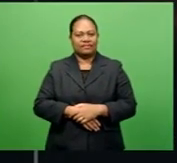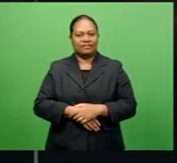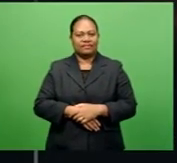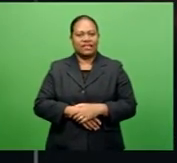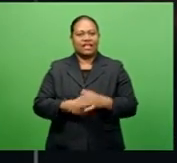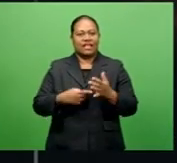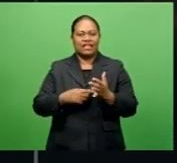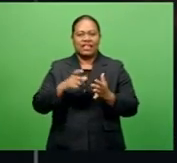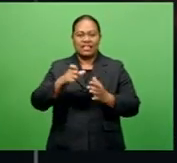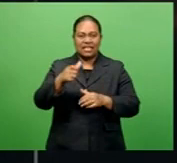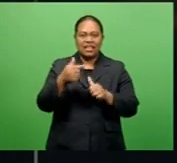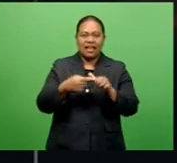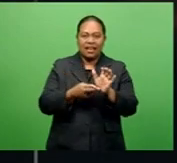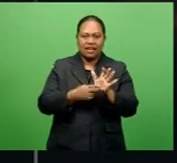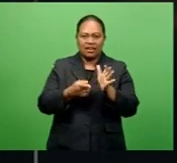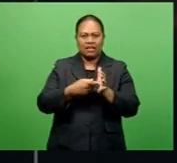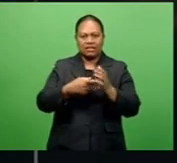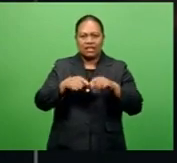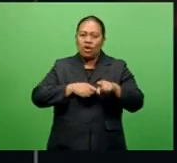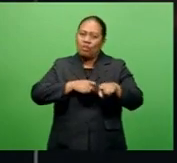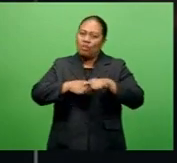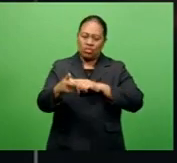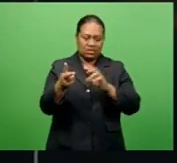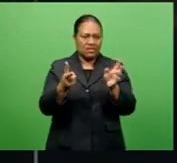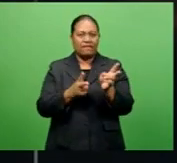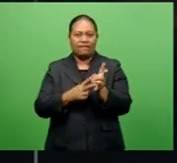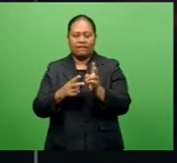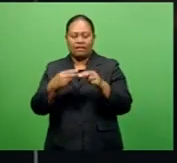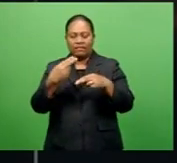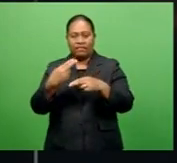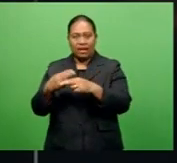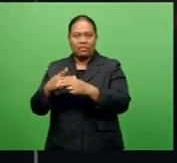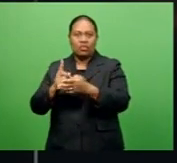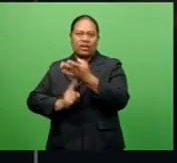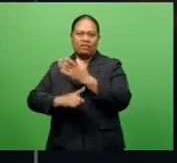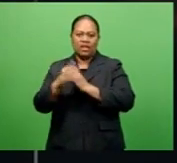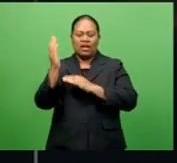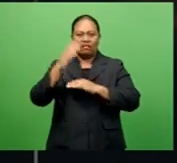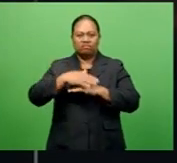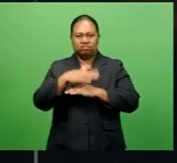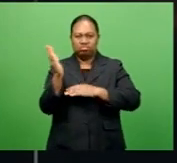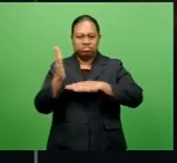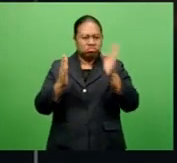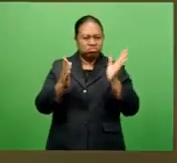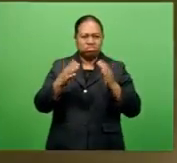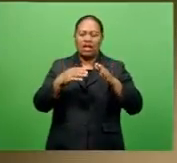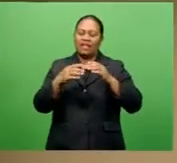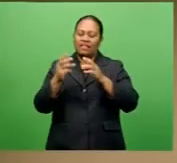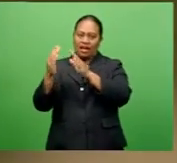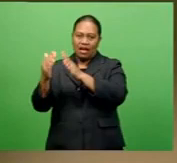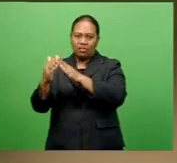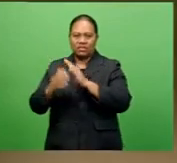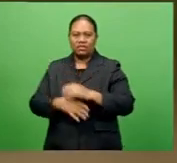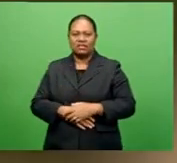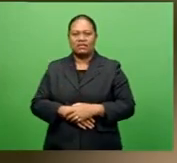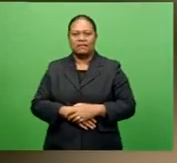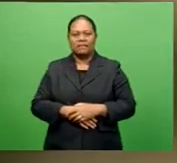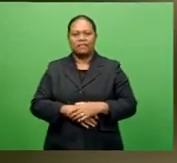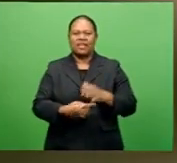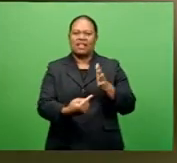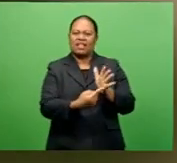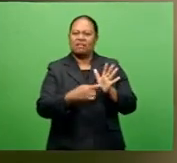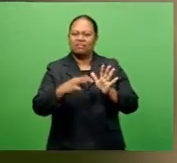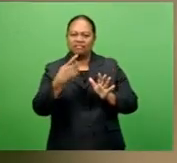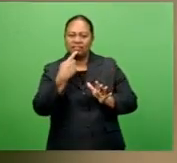Tropical cyclone Ana has destroyed many farms and some houses in the Asawas. Tamusua villager